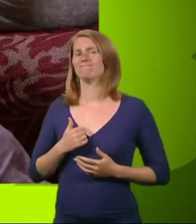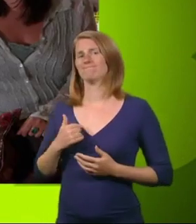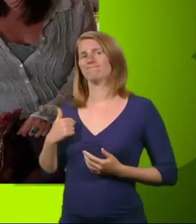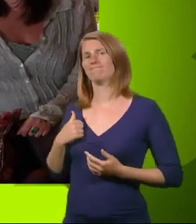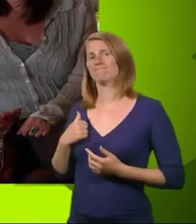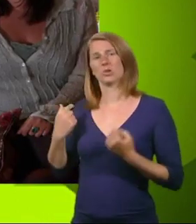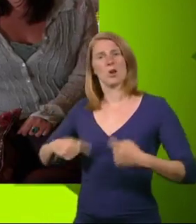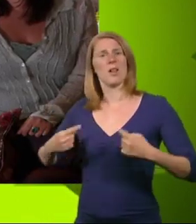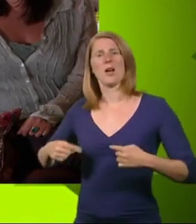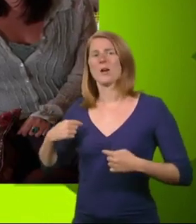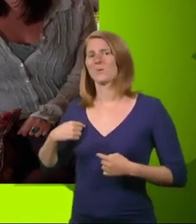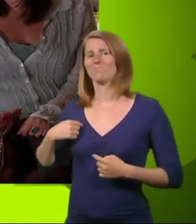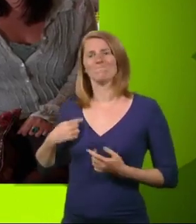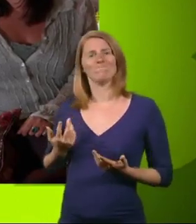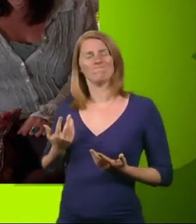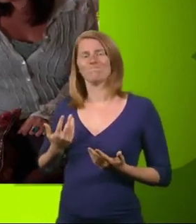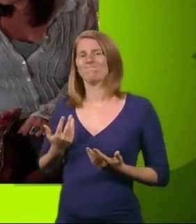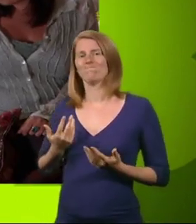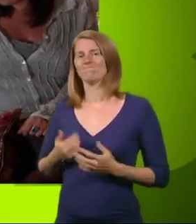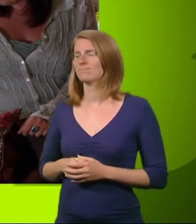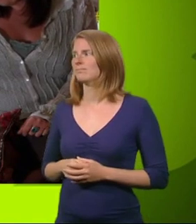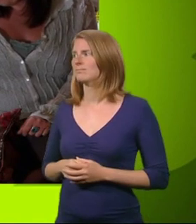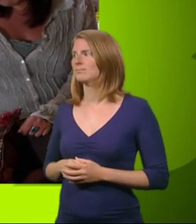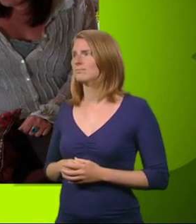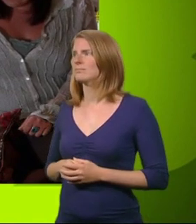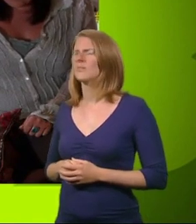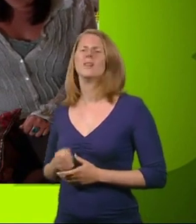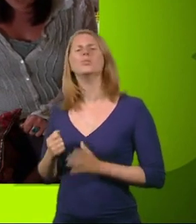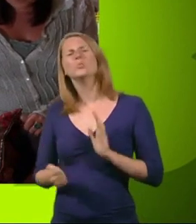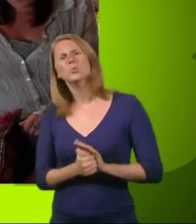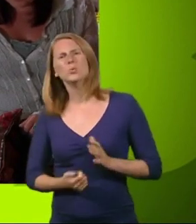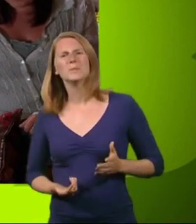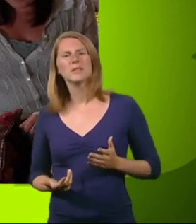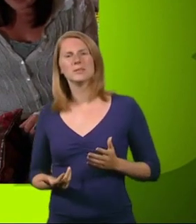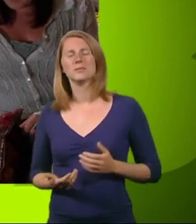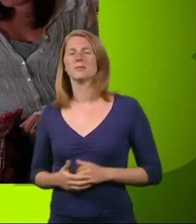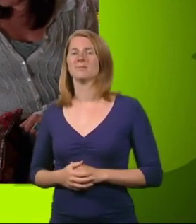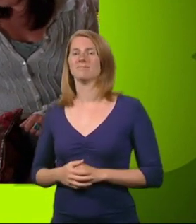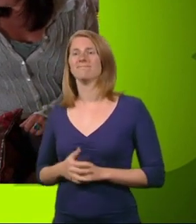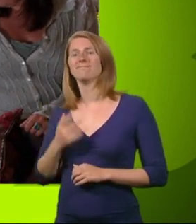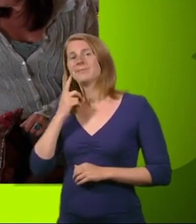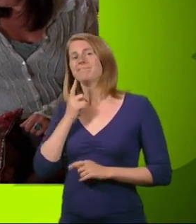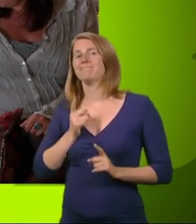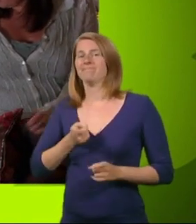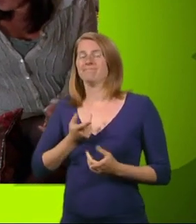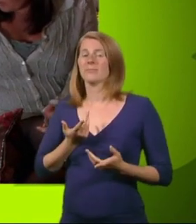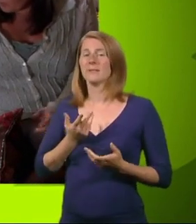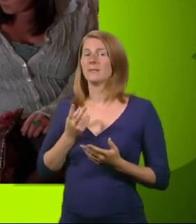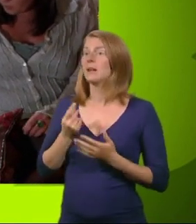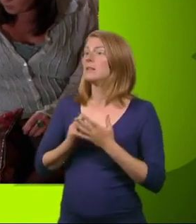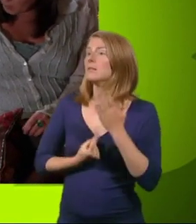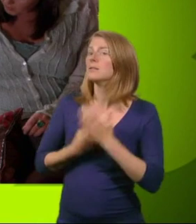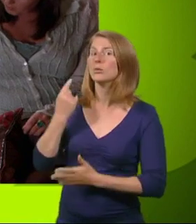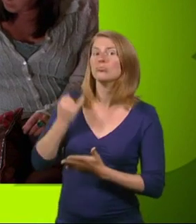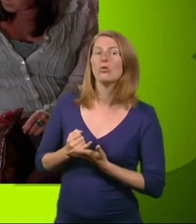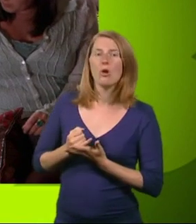from the dumping ground here without Cam. That's stupid. Yeah, I know it probably seems that way. But if anything went